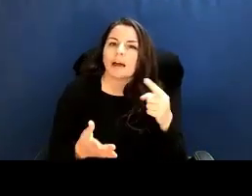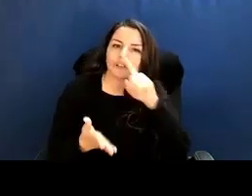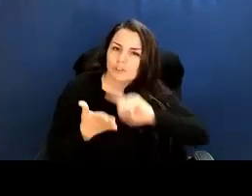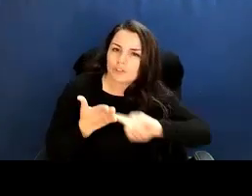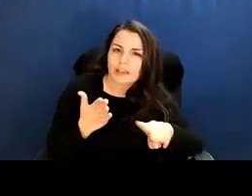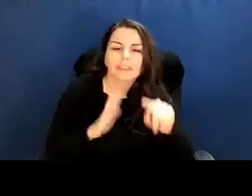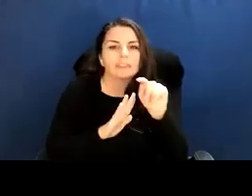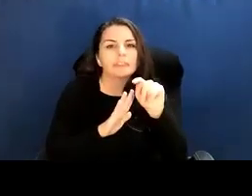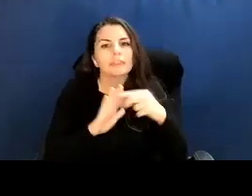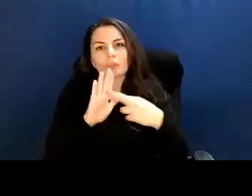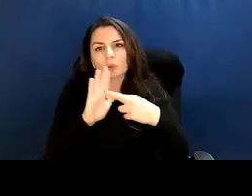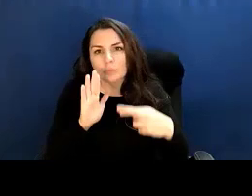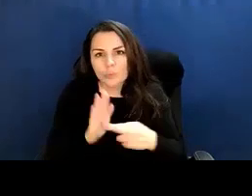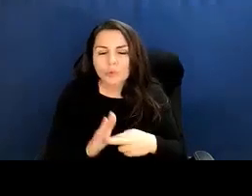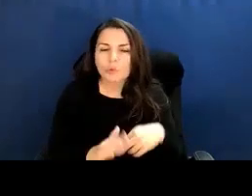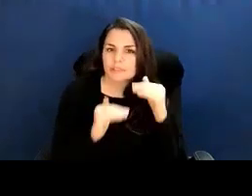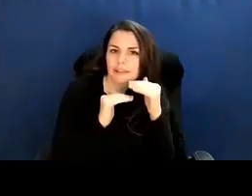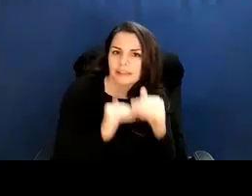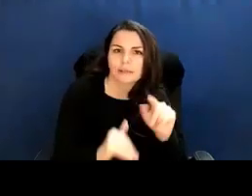Next.